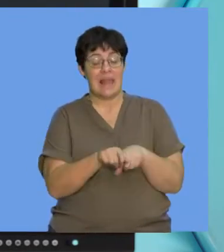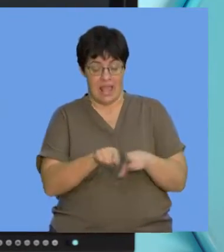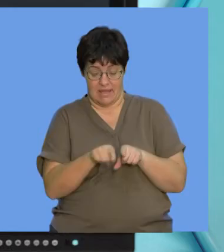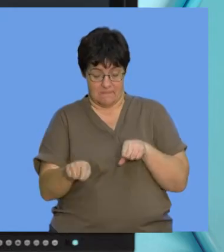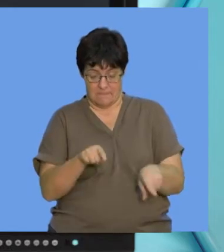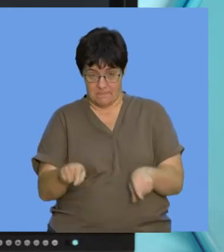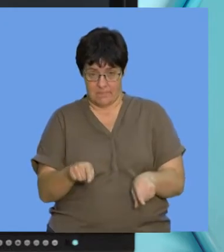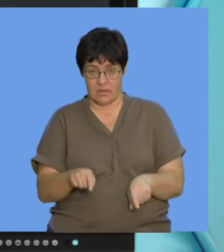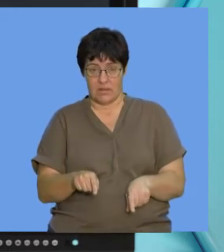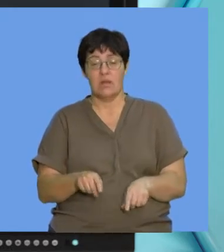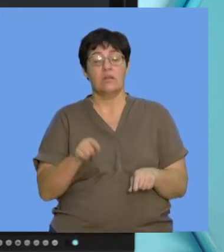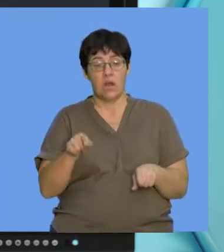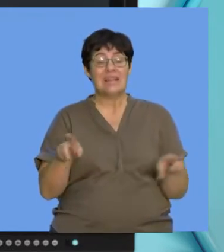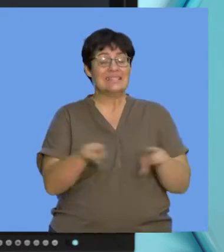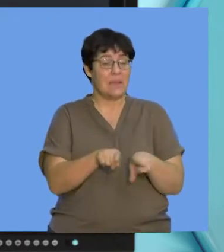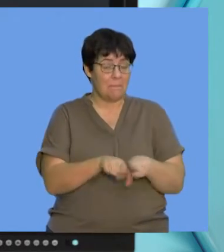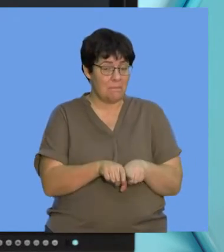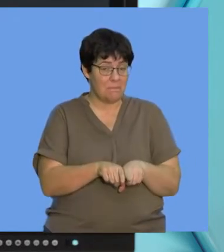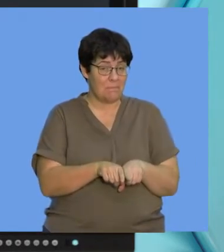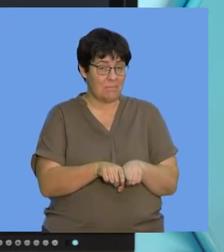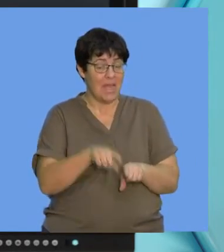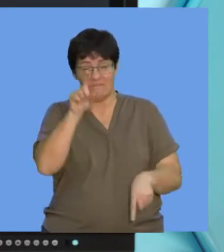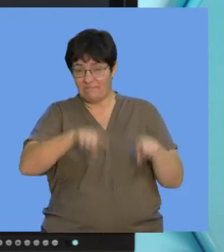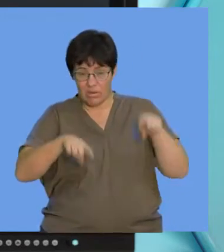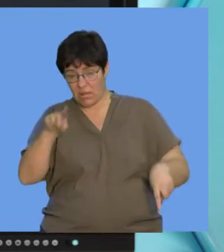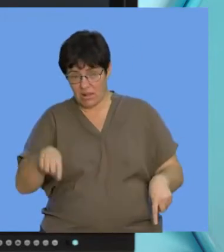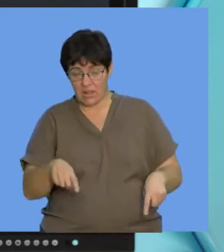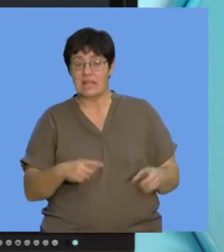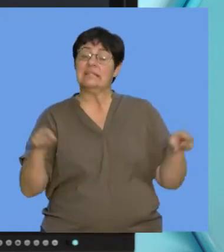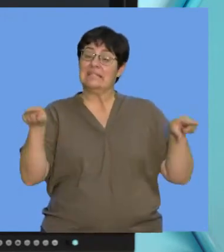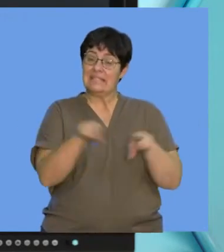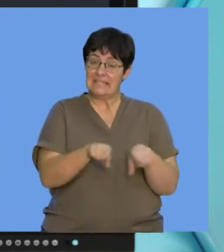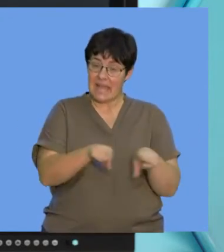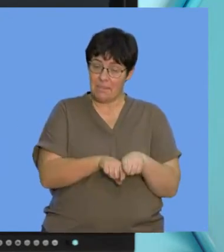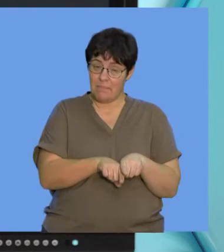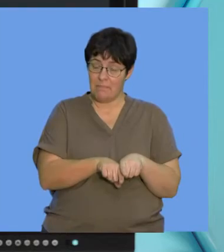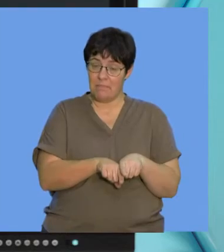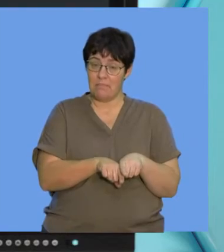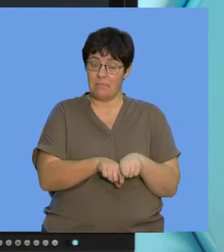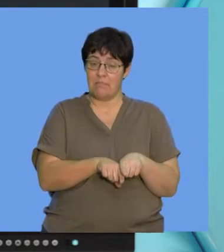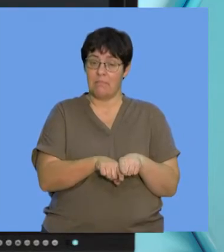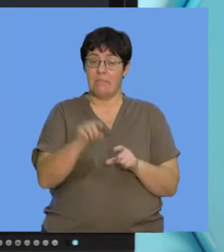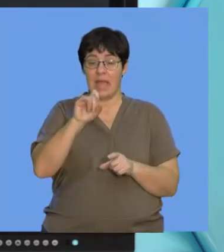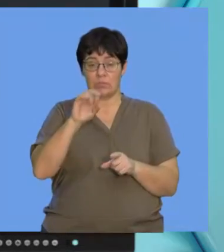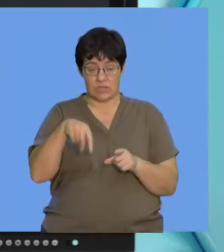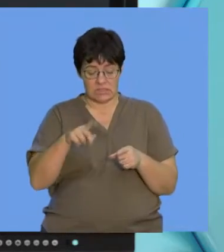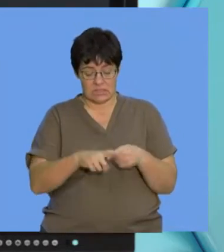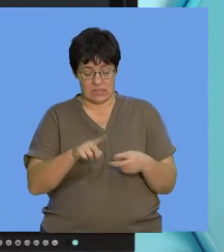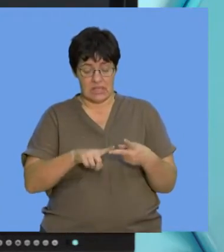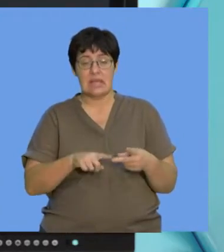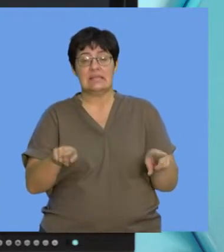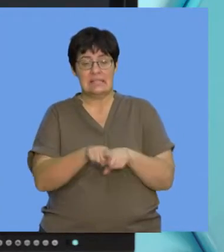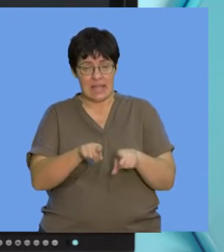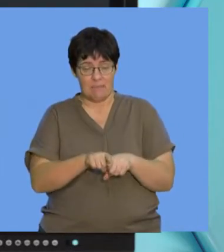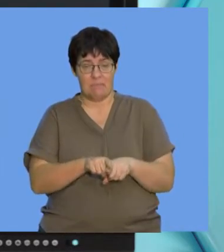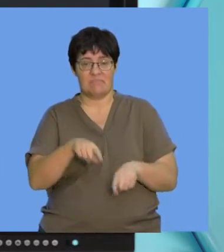terms, remember for two things to be like terms and they are variables, they must have the same exponent and the same